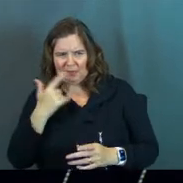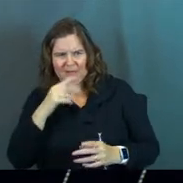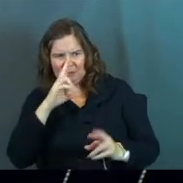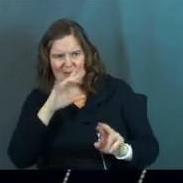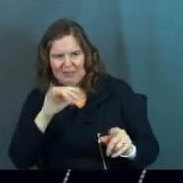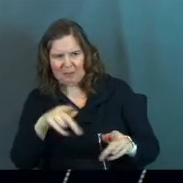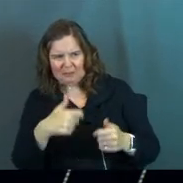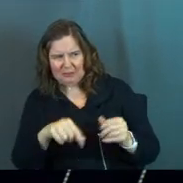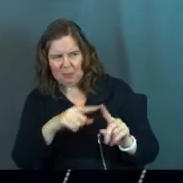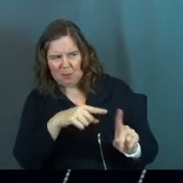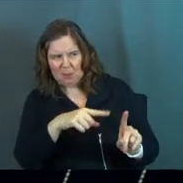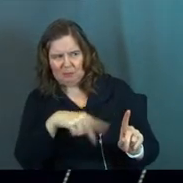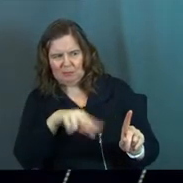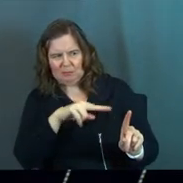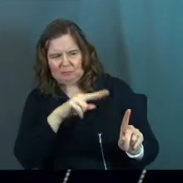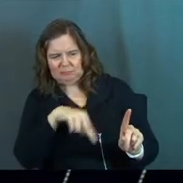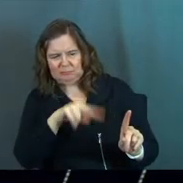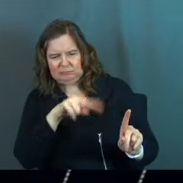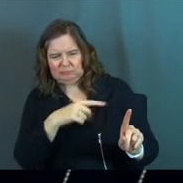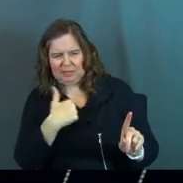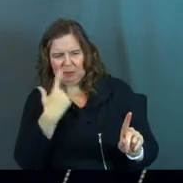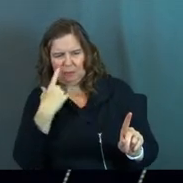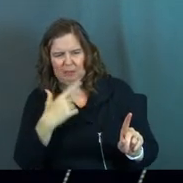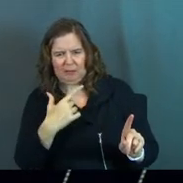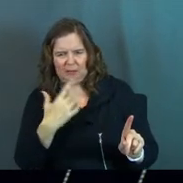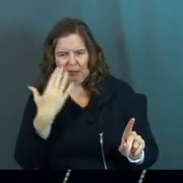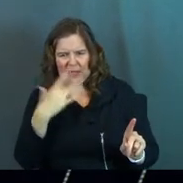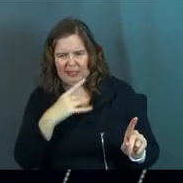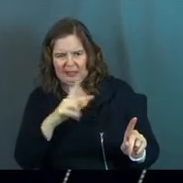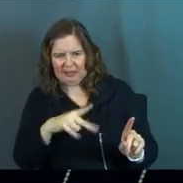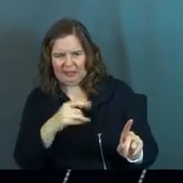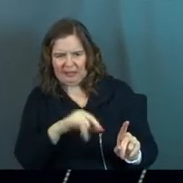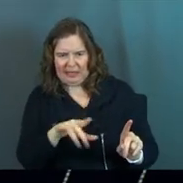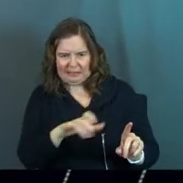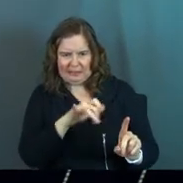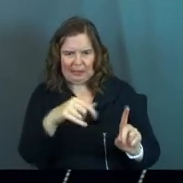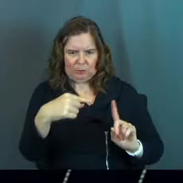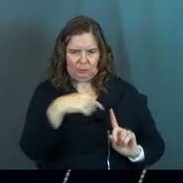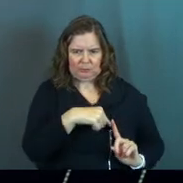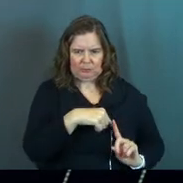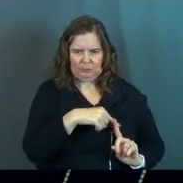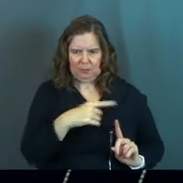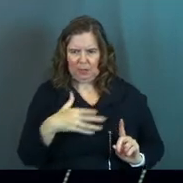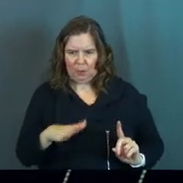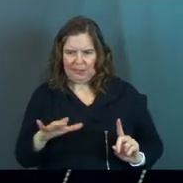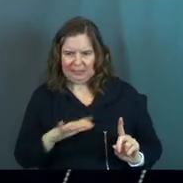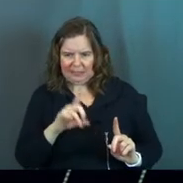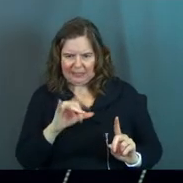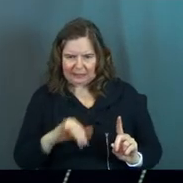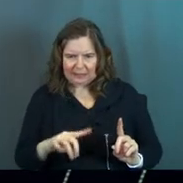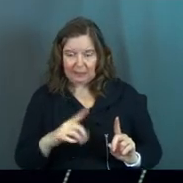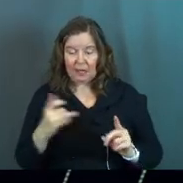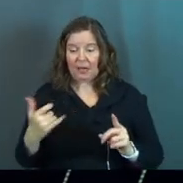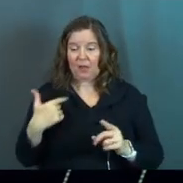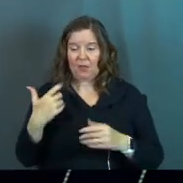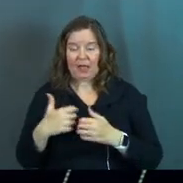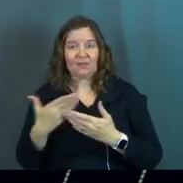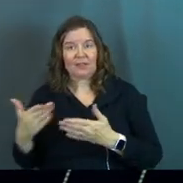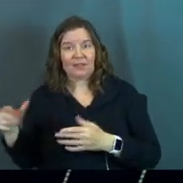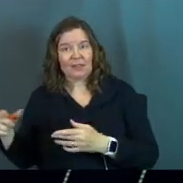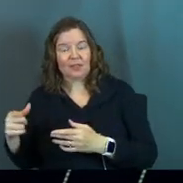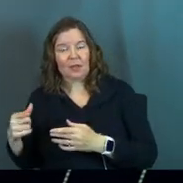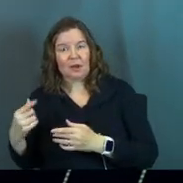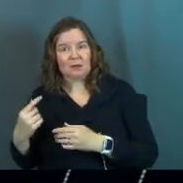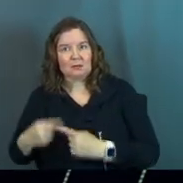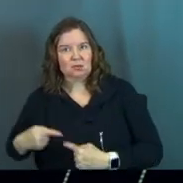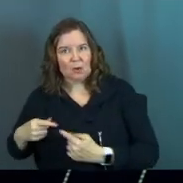if I respect that person the way that I used to. I don't know that I like the fact that they did that thing to Josh the way that they did. And now they've got a thing that